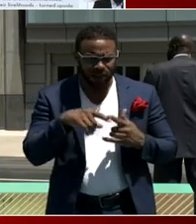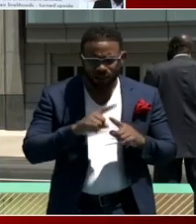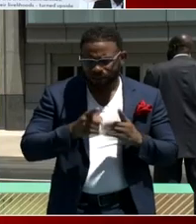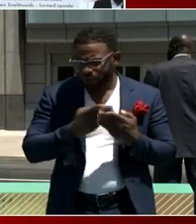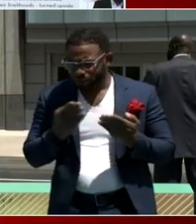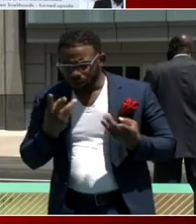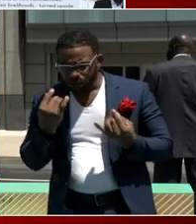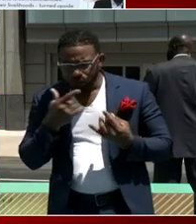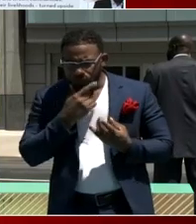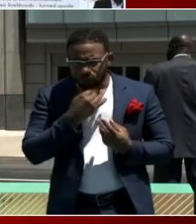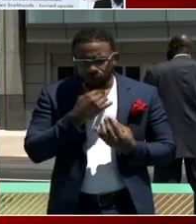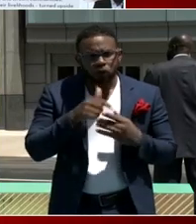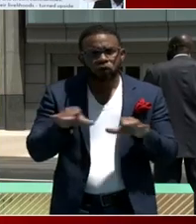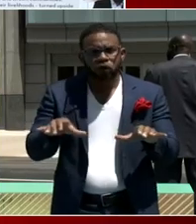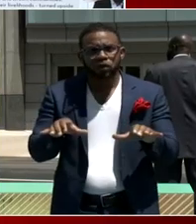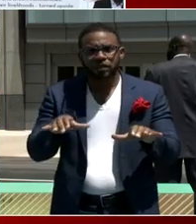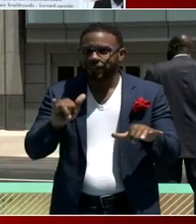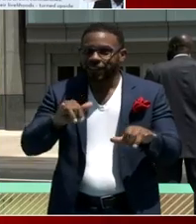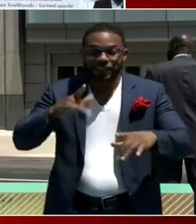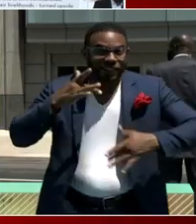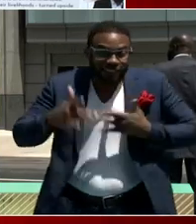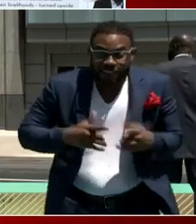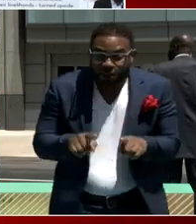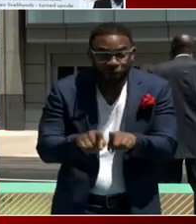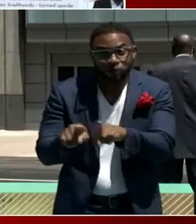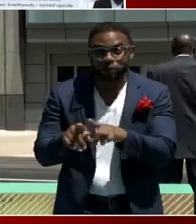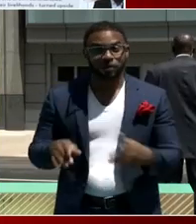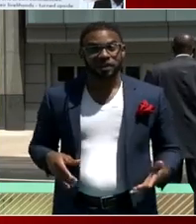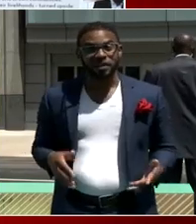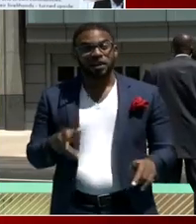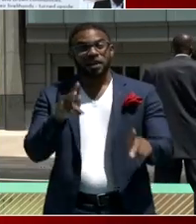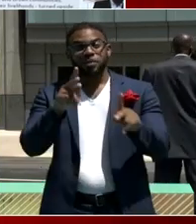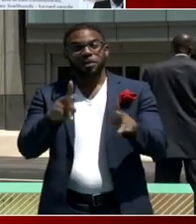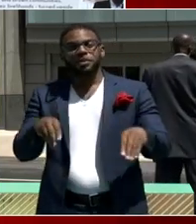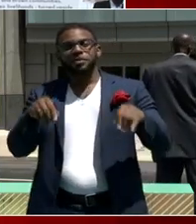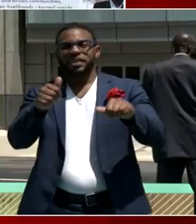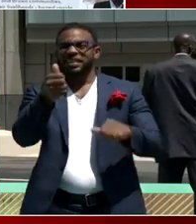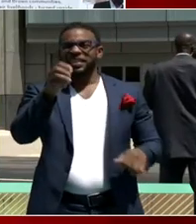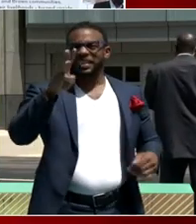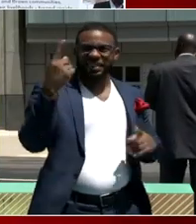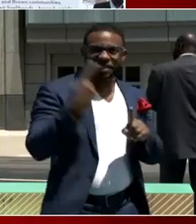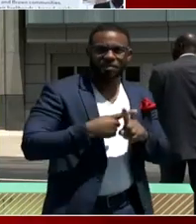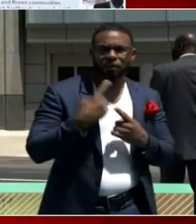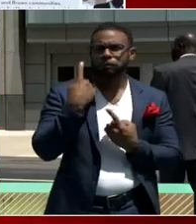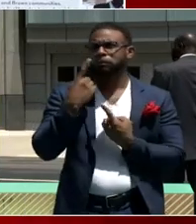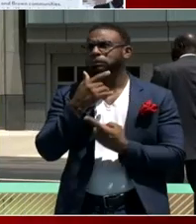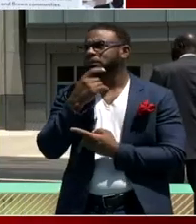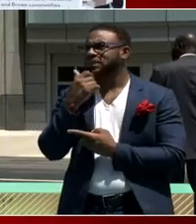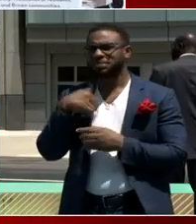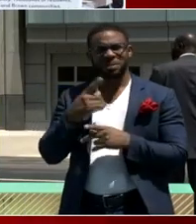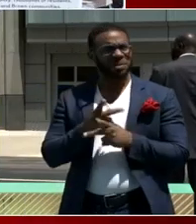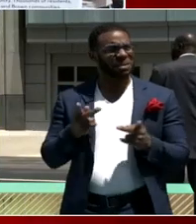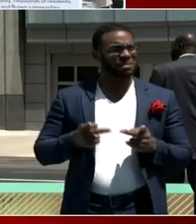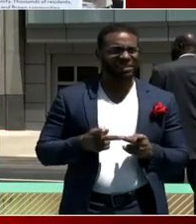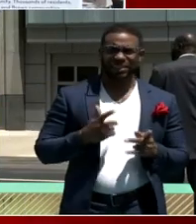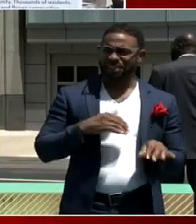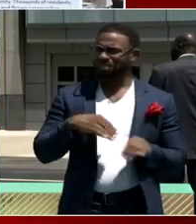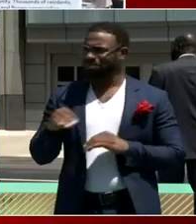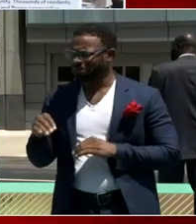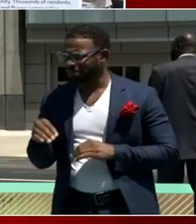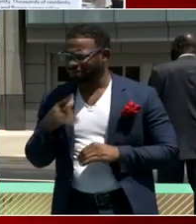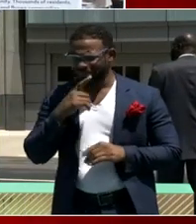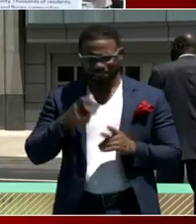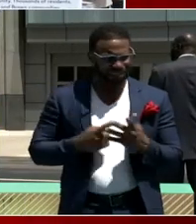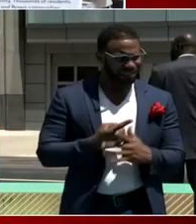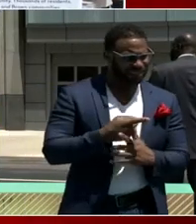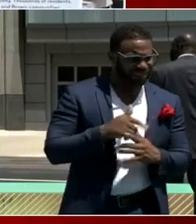different things to do, and that's exciting too. People have spent 16 months wondering if they're in the right place and on the right